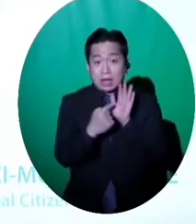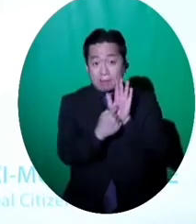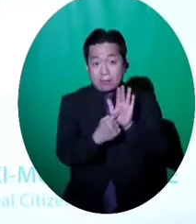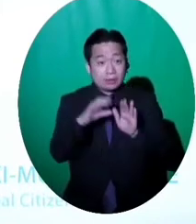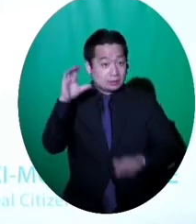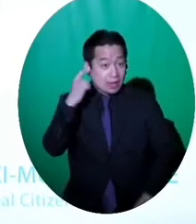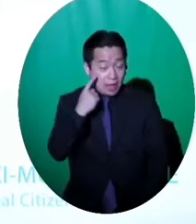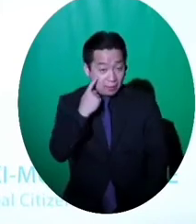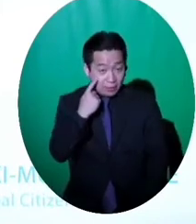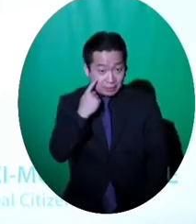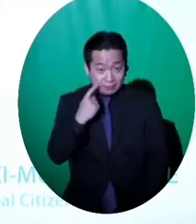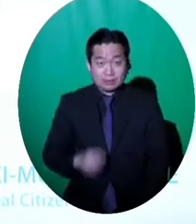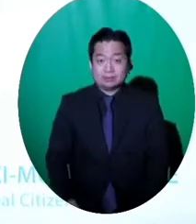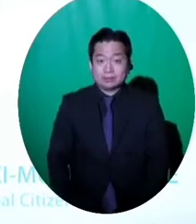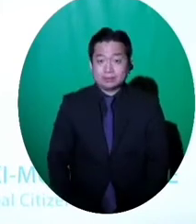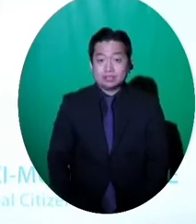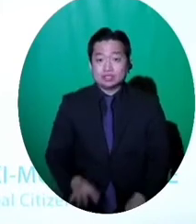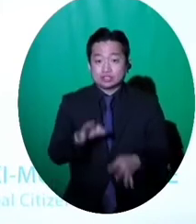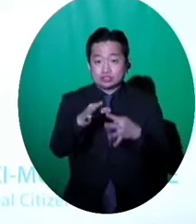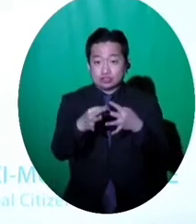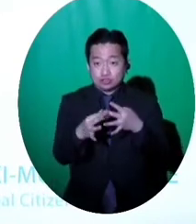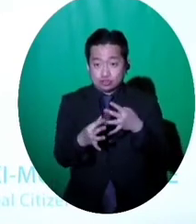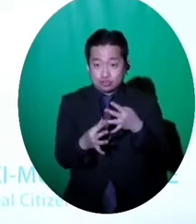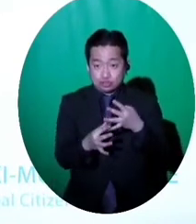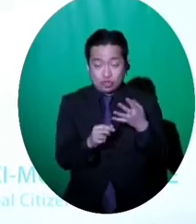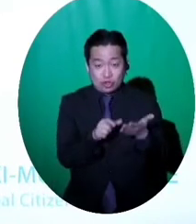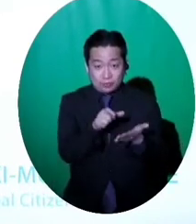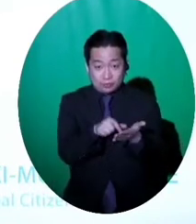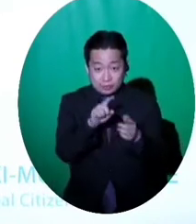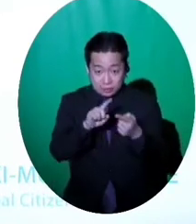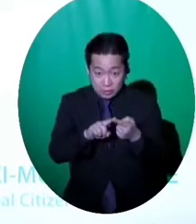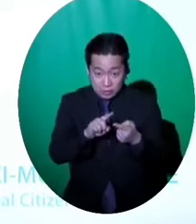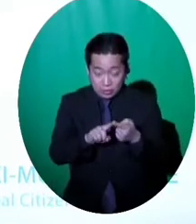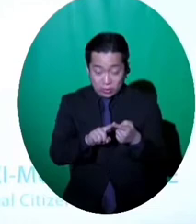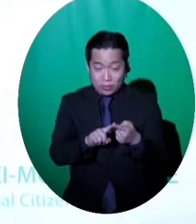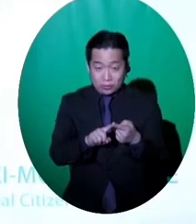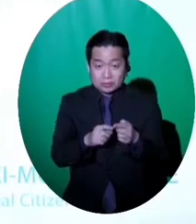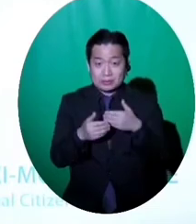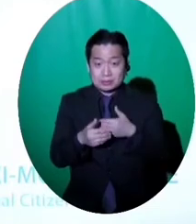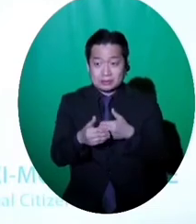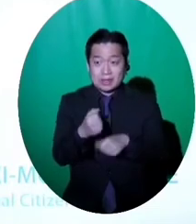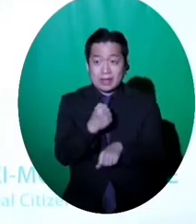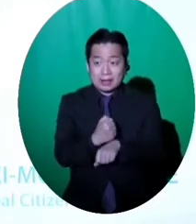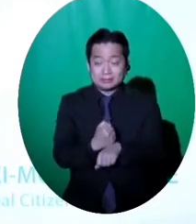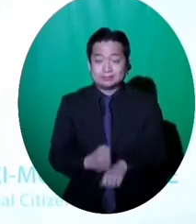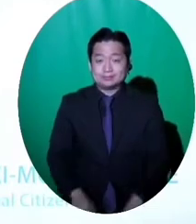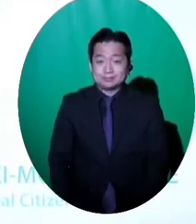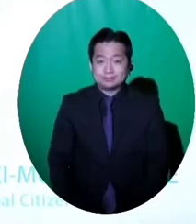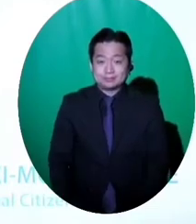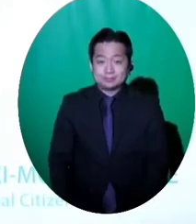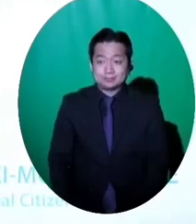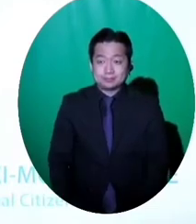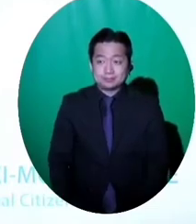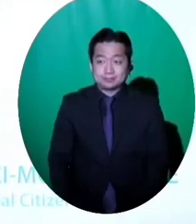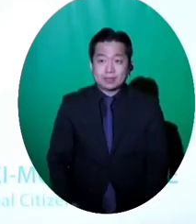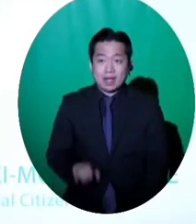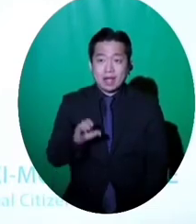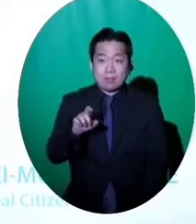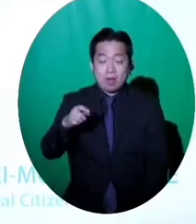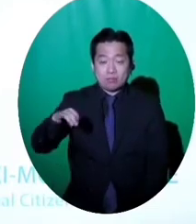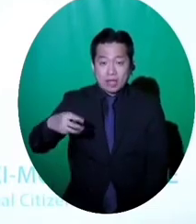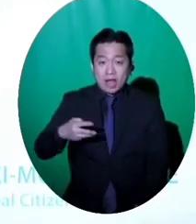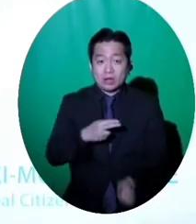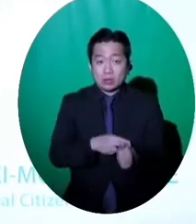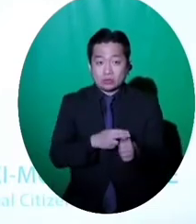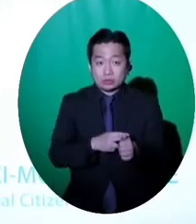our program. First, the Professor Folbre, please proceed your presentation. The topic to